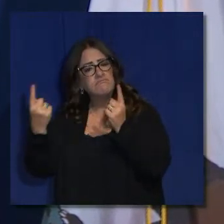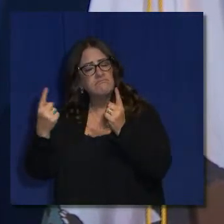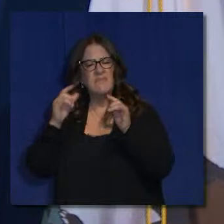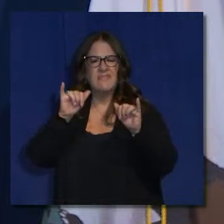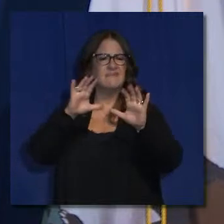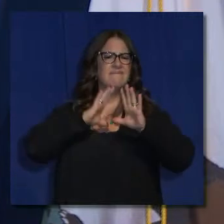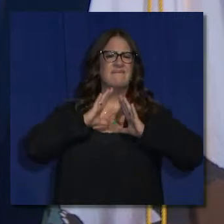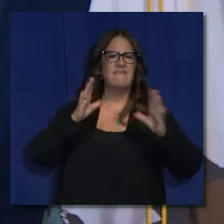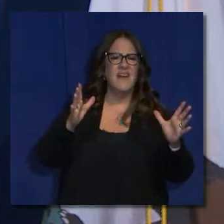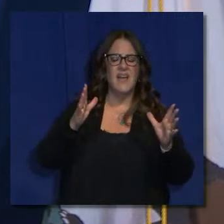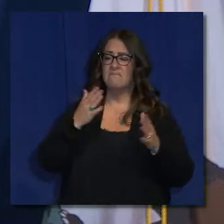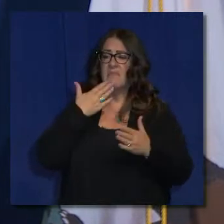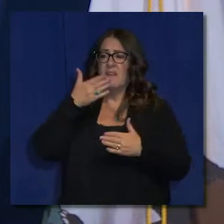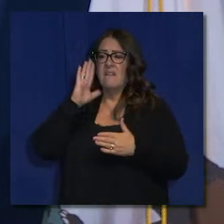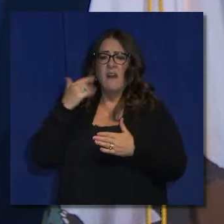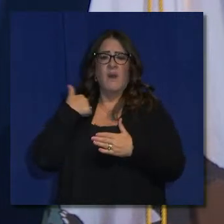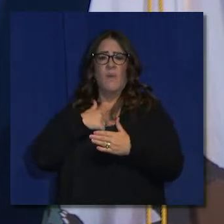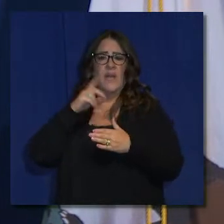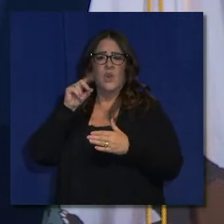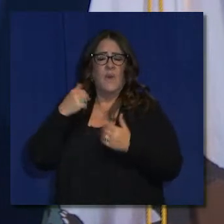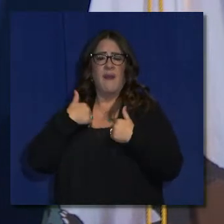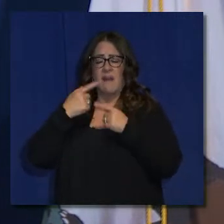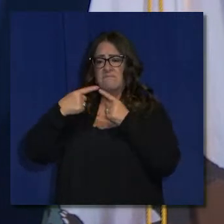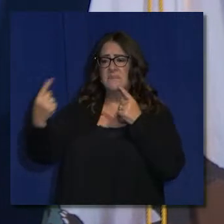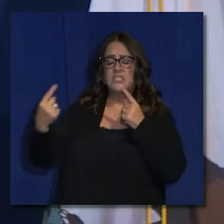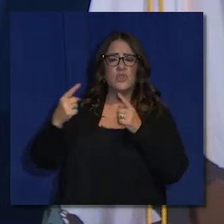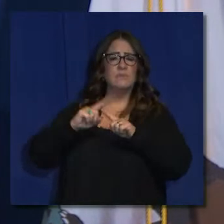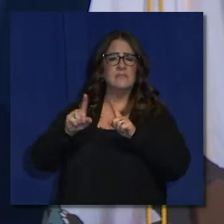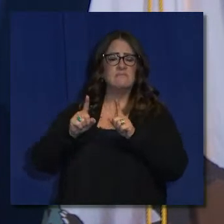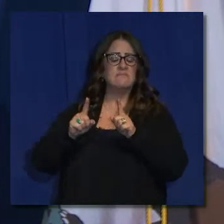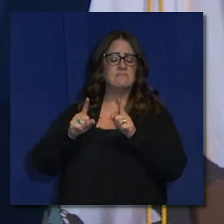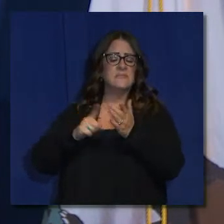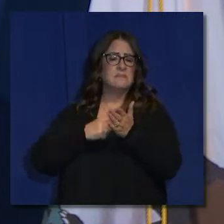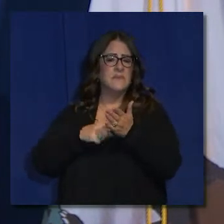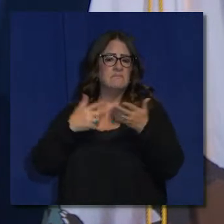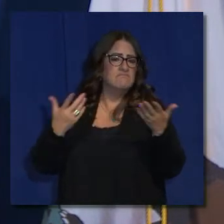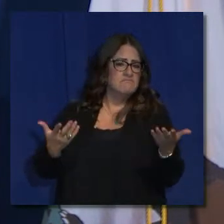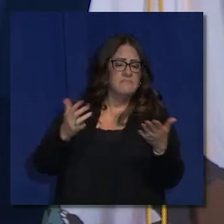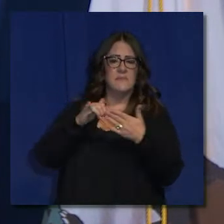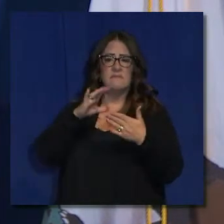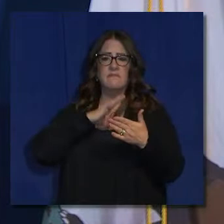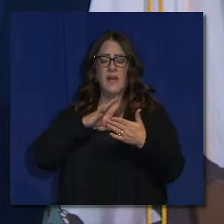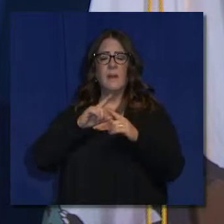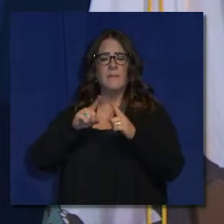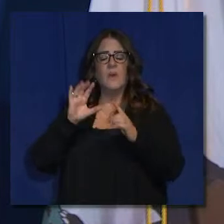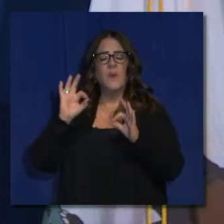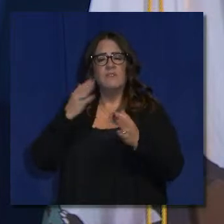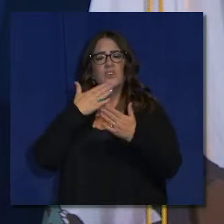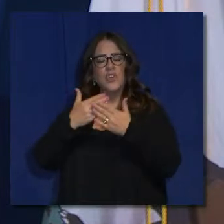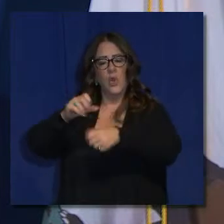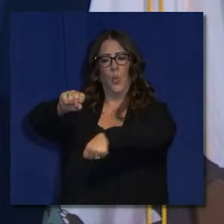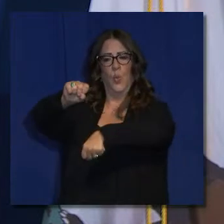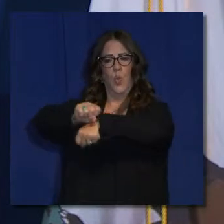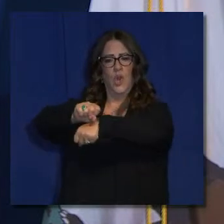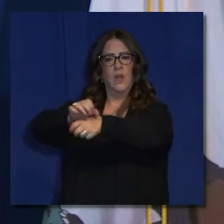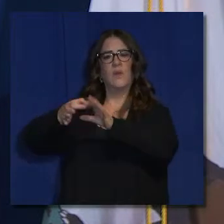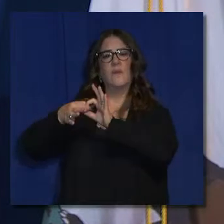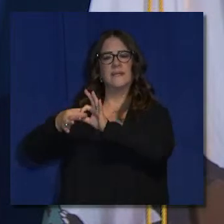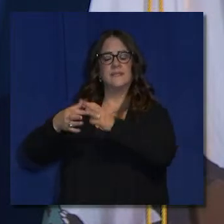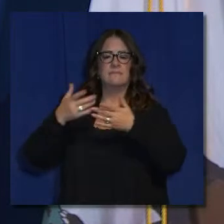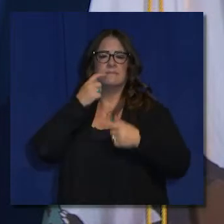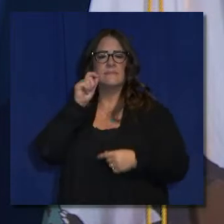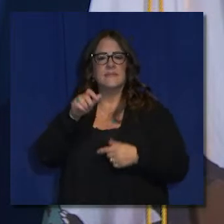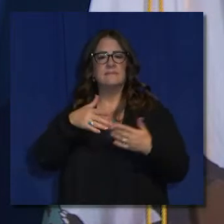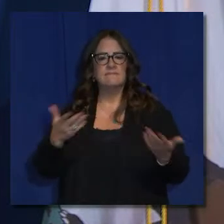wonderful. Thank God we do. And that's where we discover, through that dialectic,